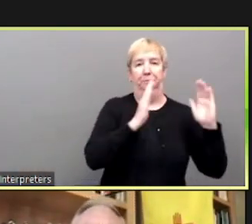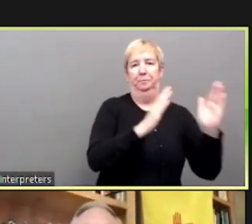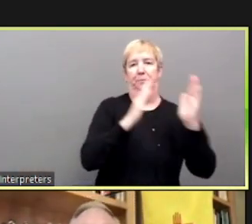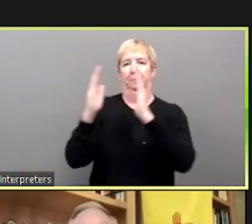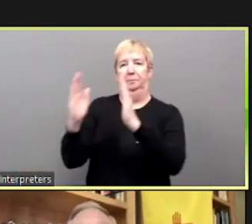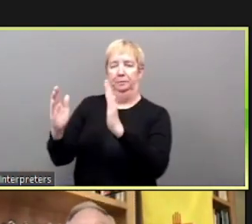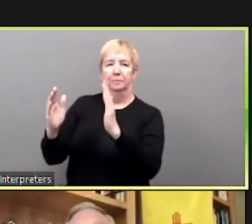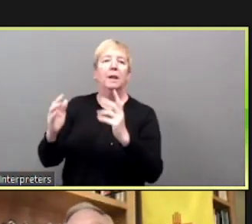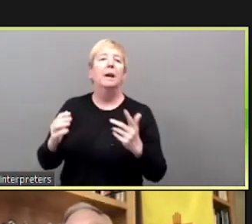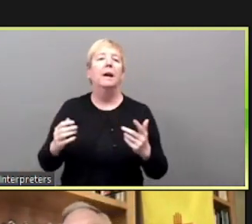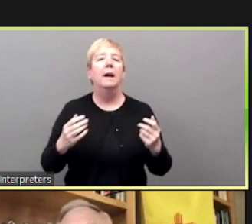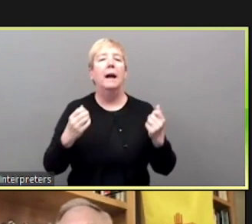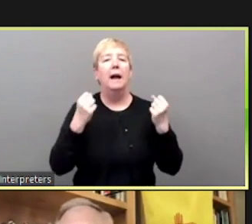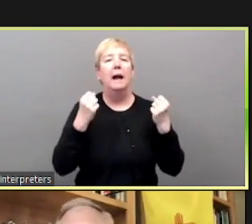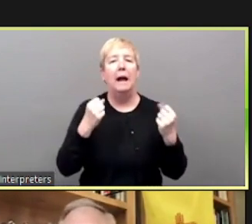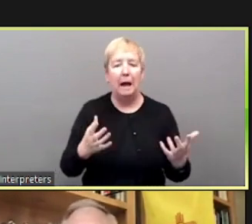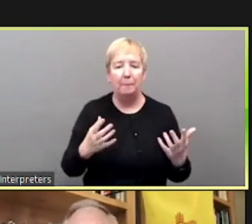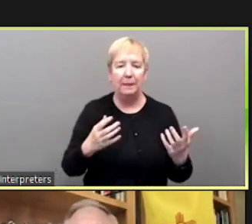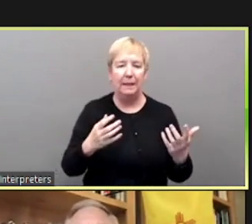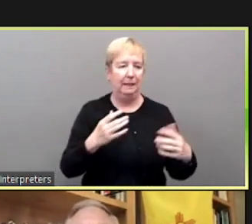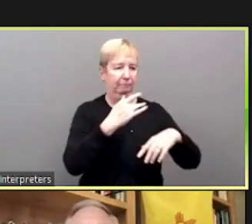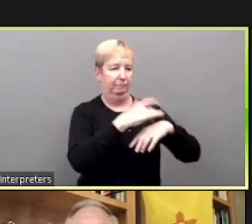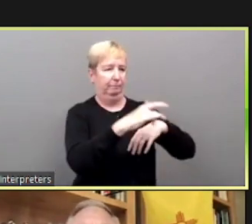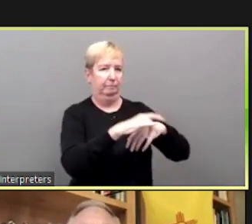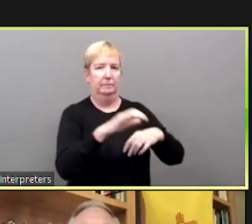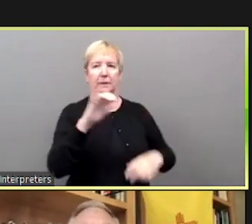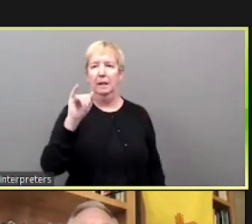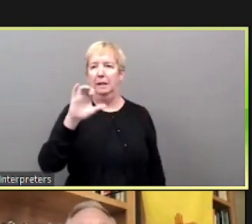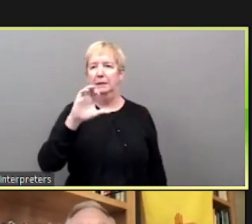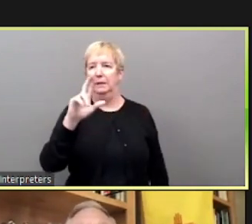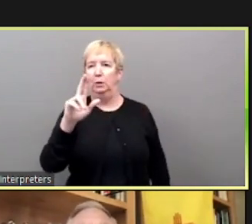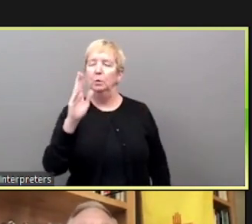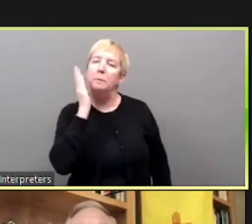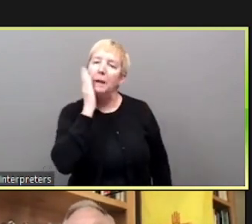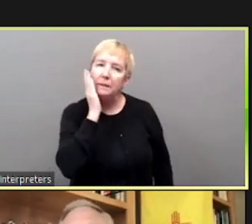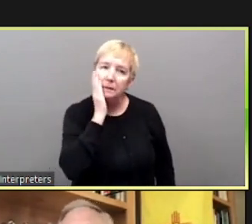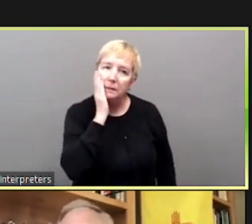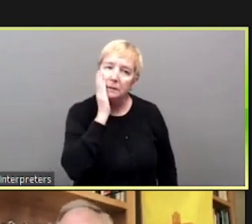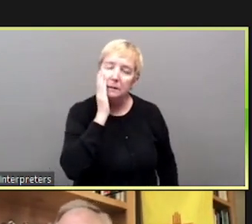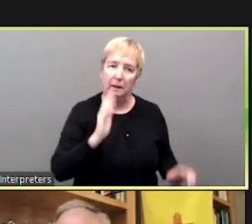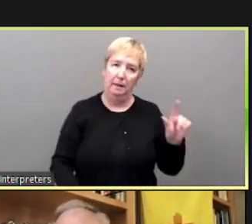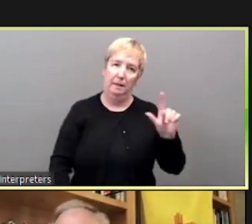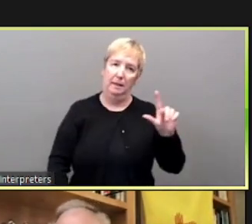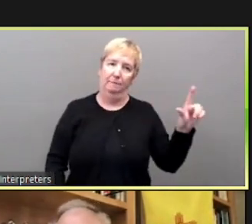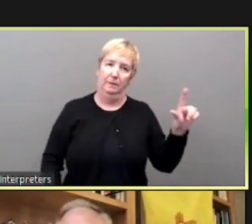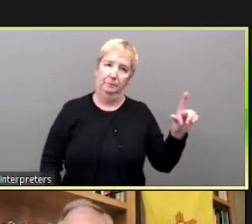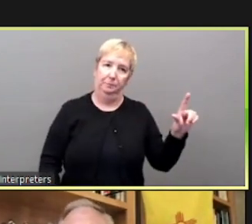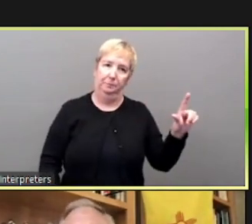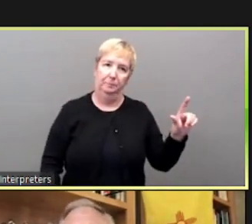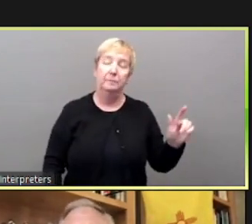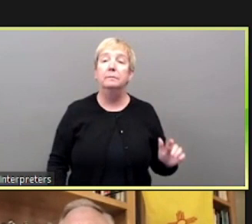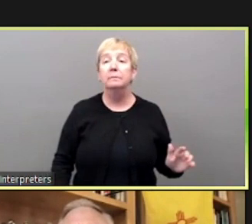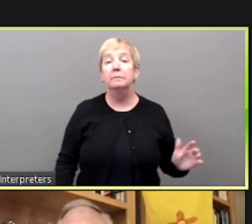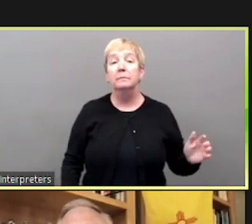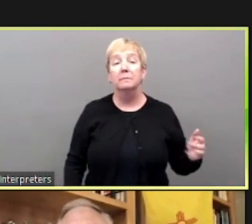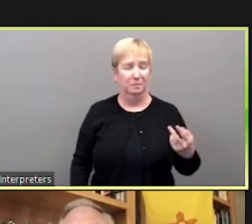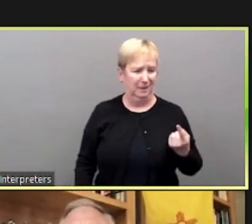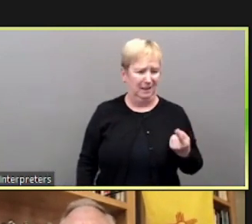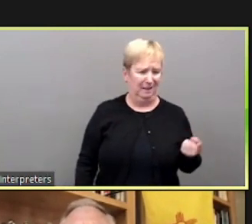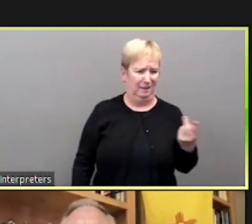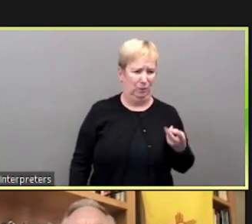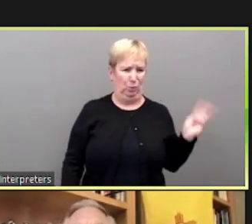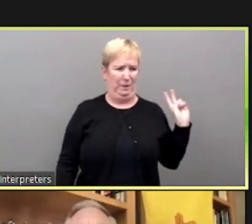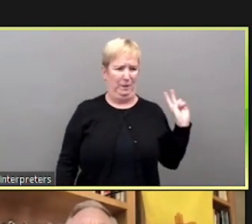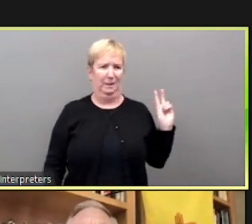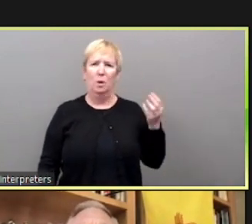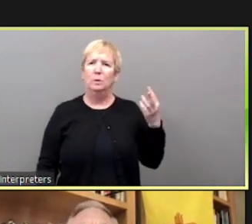number of open ICU beds on the left. A couple weeks ago, that number was 16. I think last week it was in the